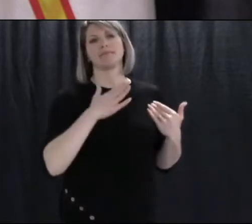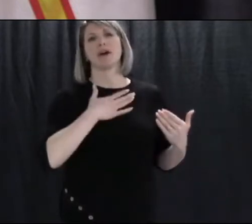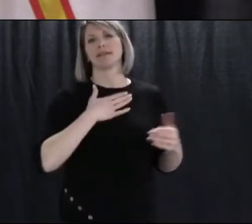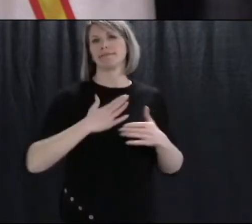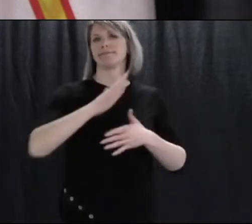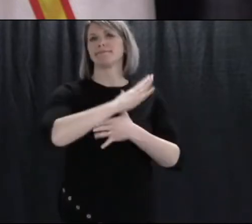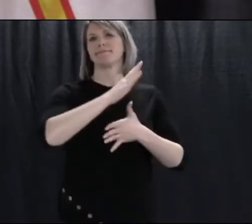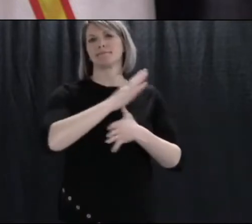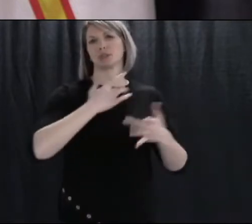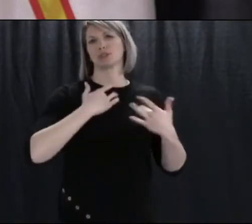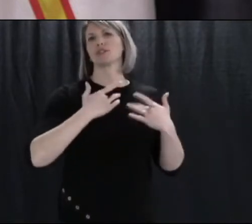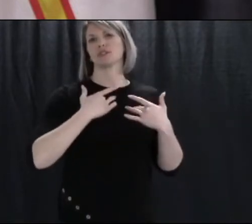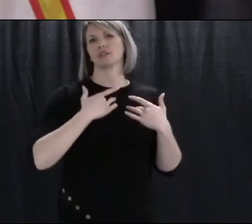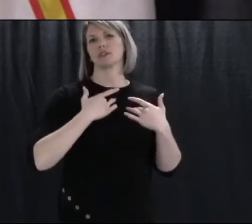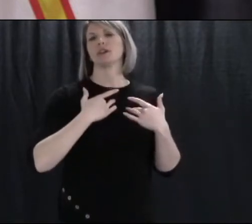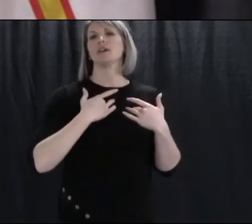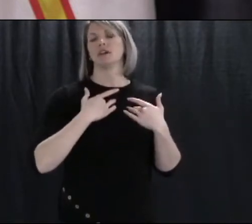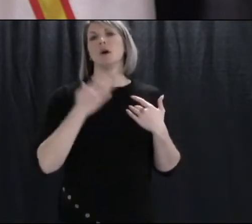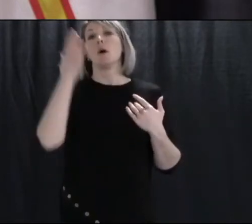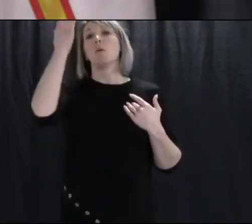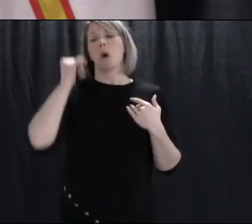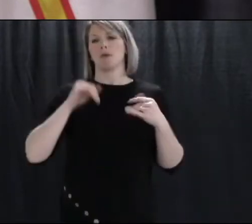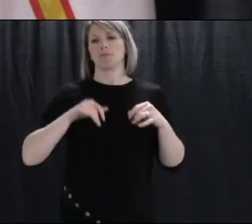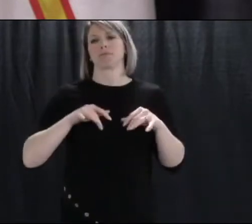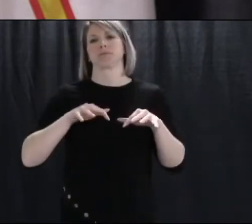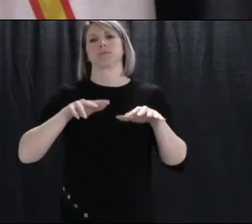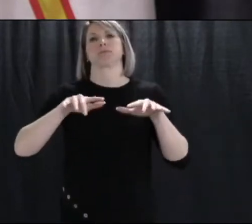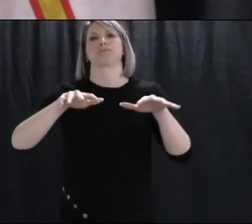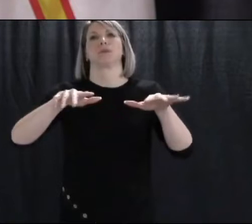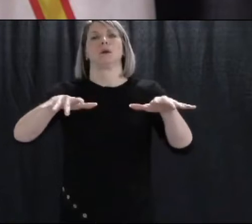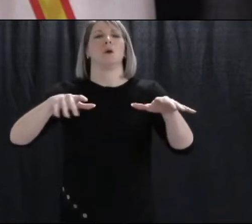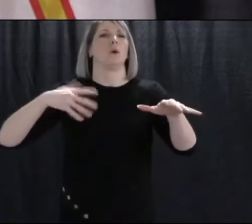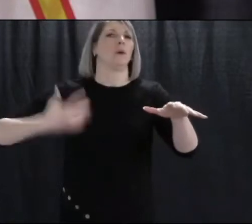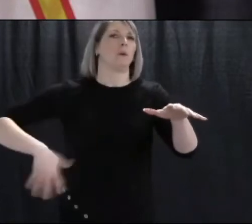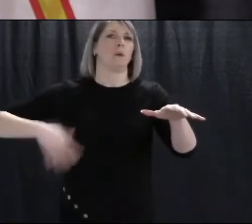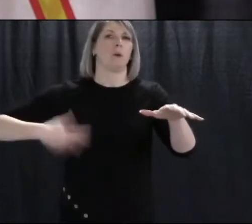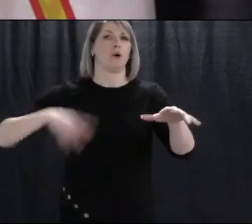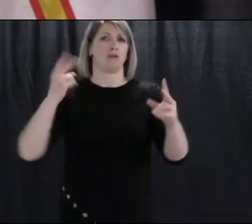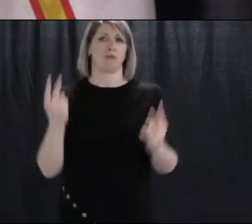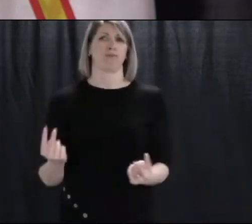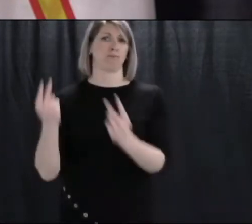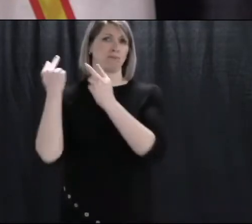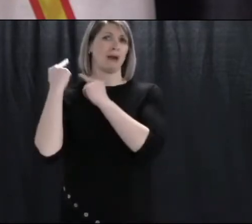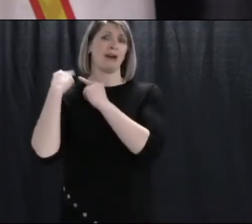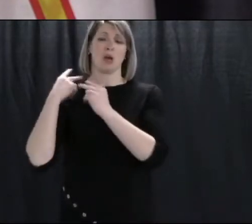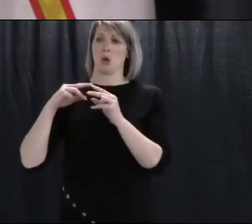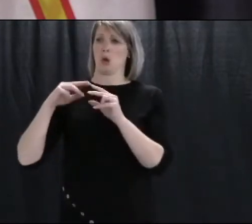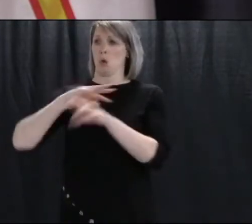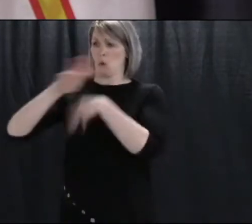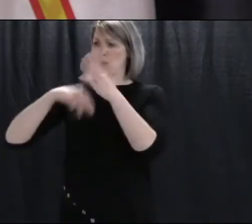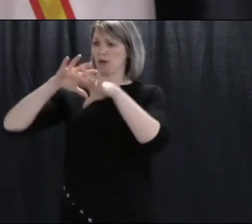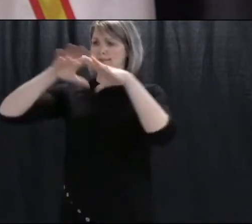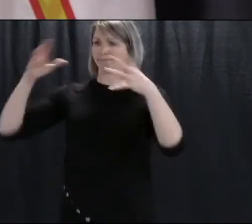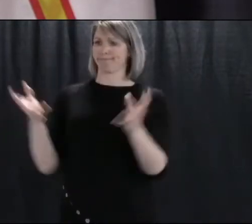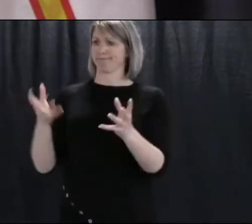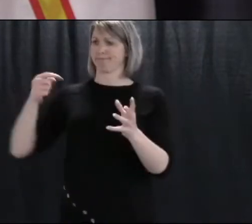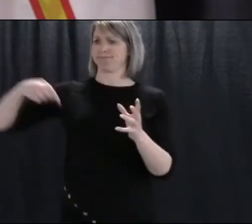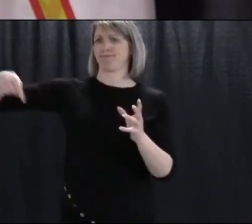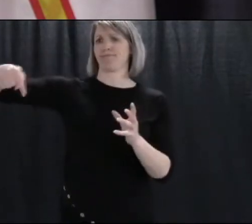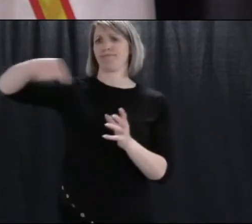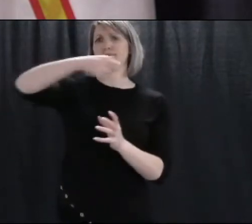we talk about, the movement of this virus has moved around the world in short order. It's moving around our